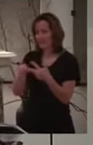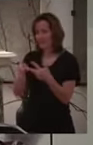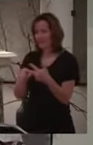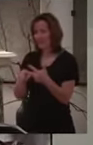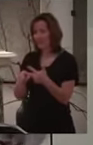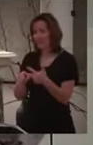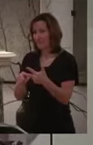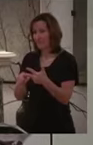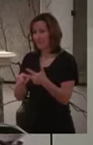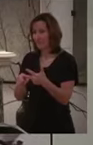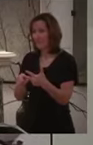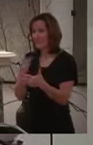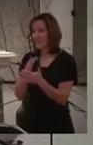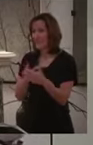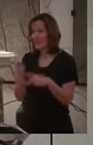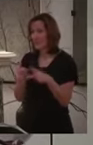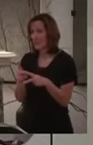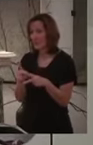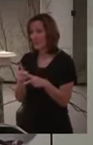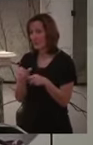It's some company we keep.